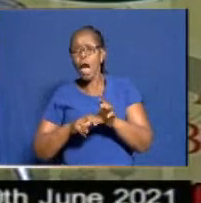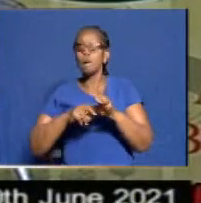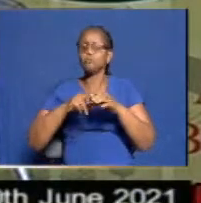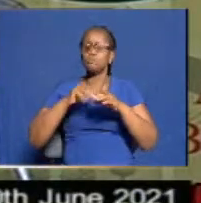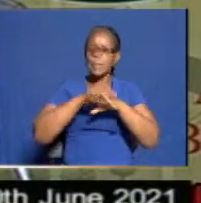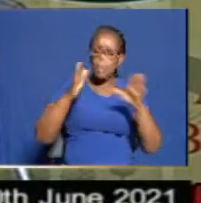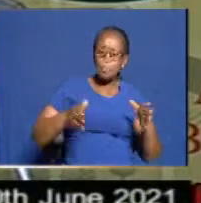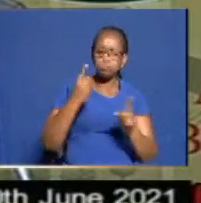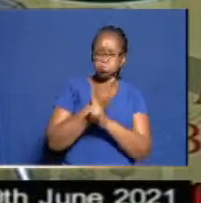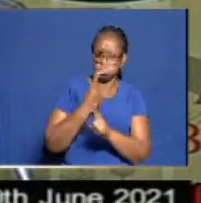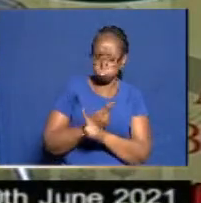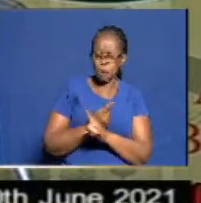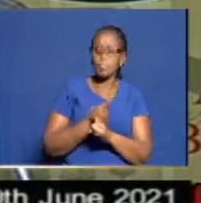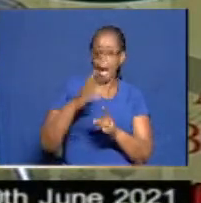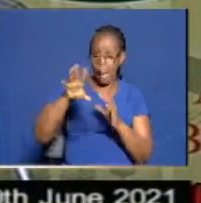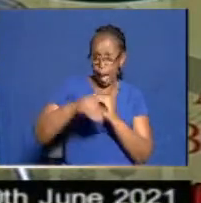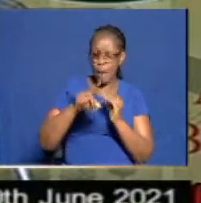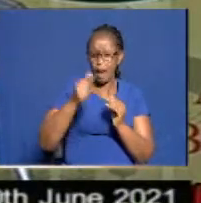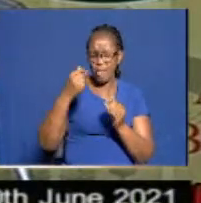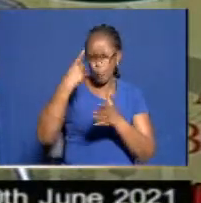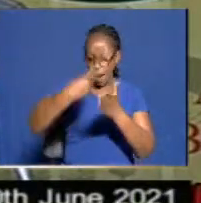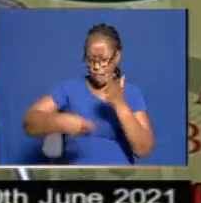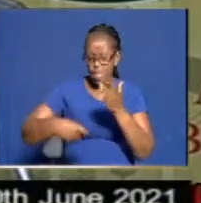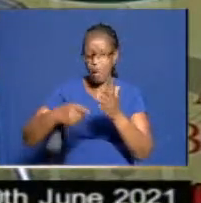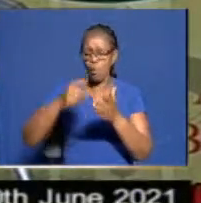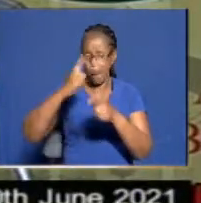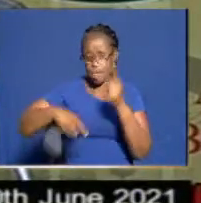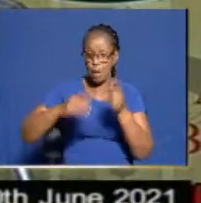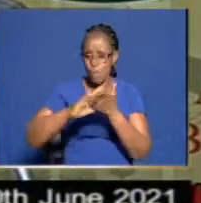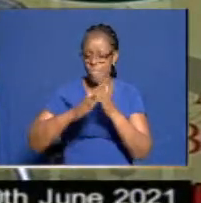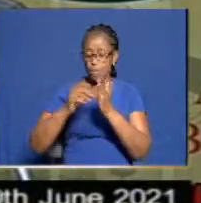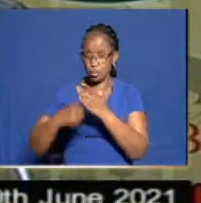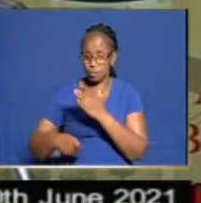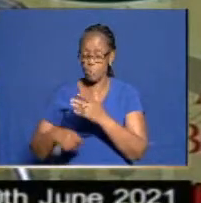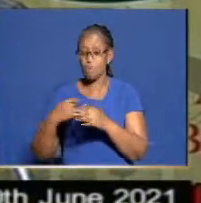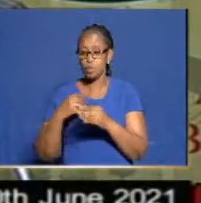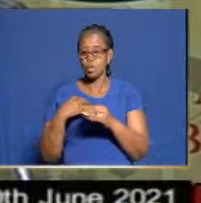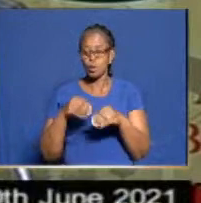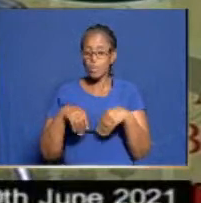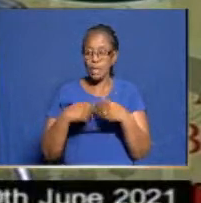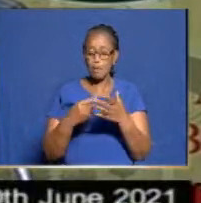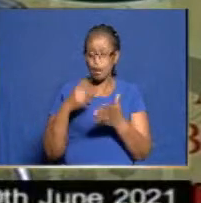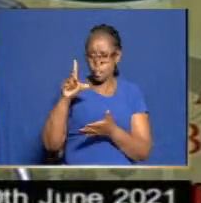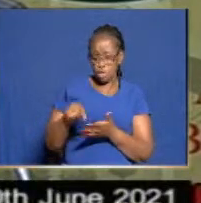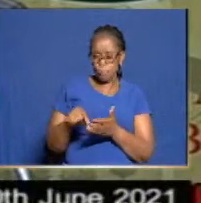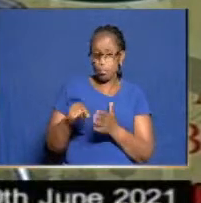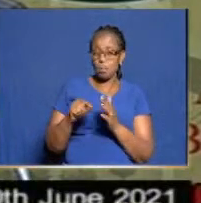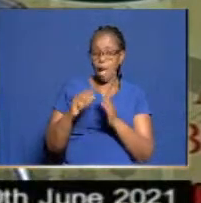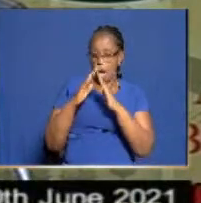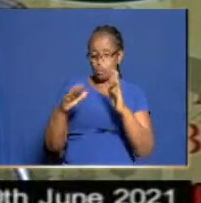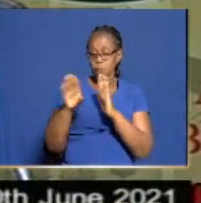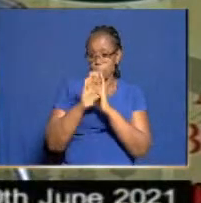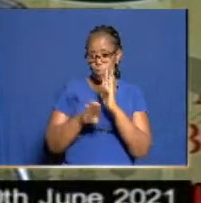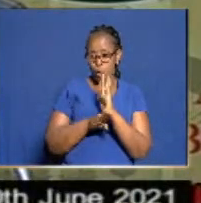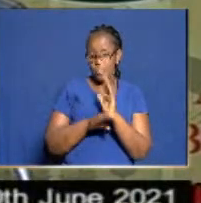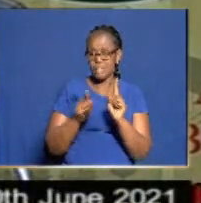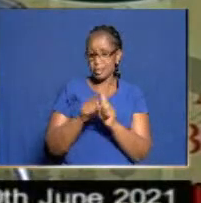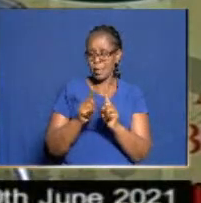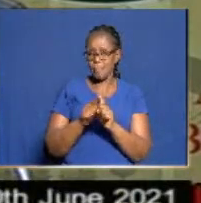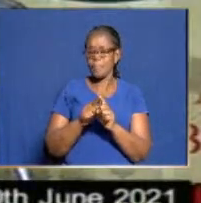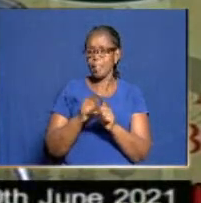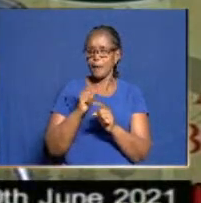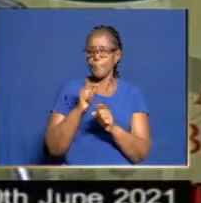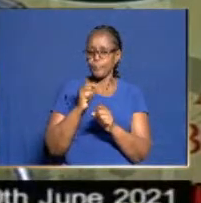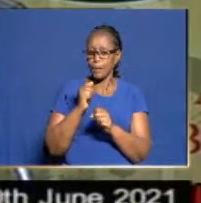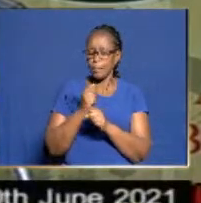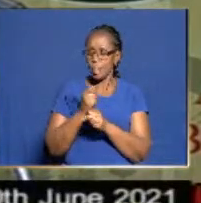1 year. Mr. Speaker, to give impetus to the affordable housing programs and facilitate availability of locally made